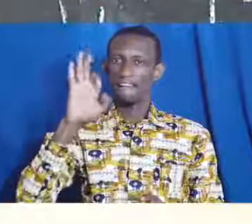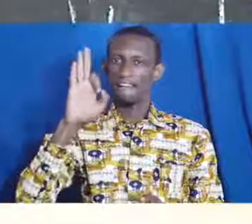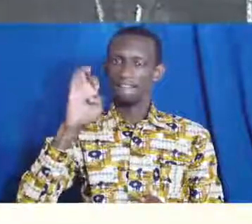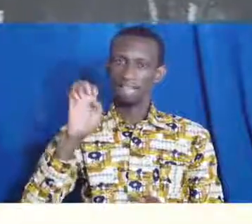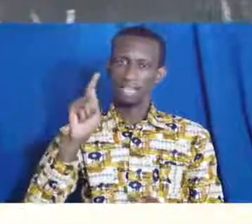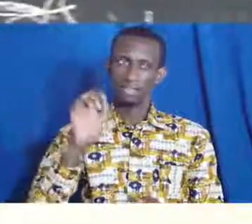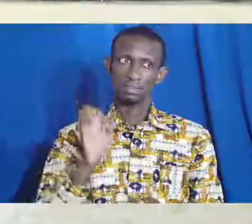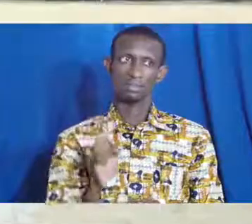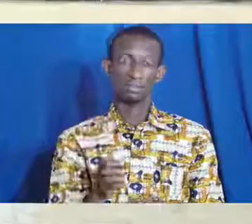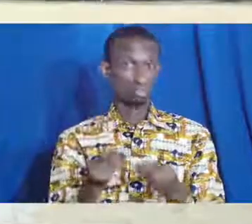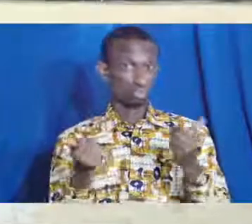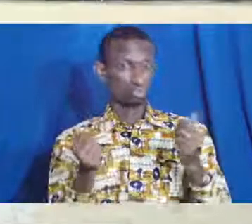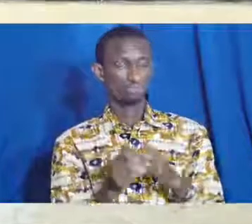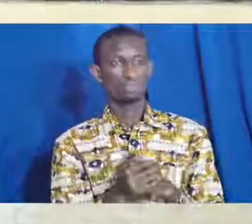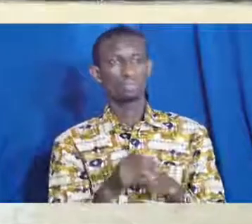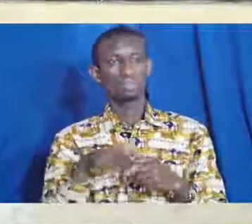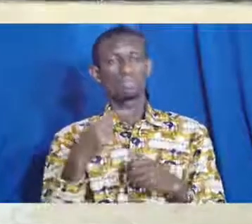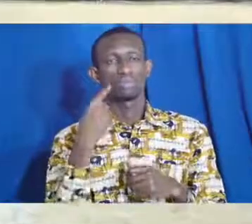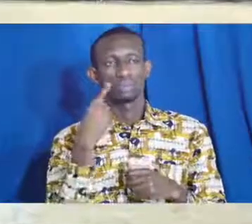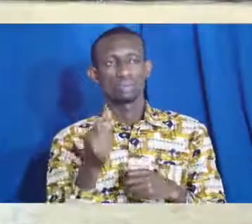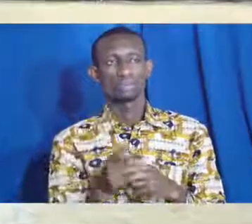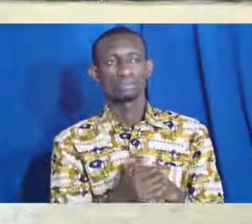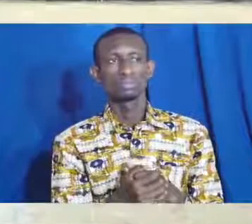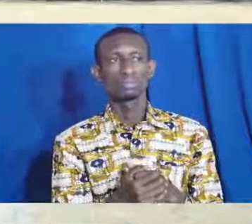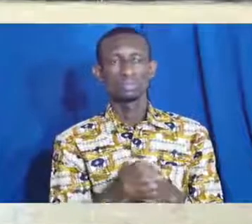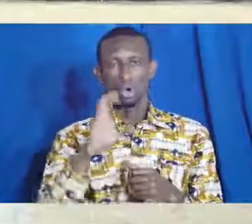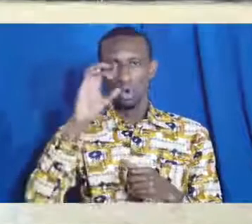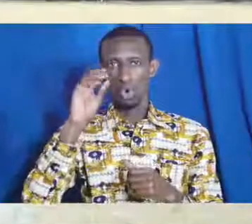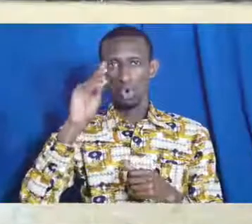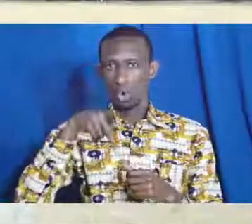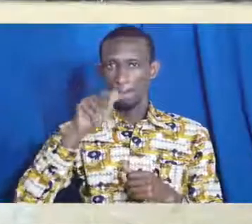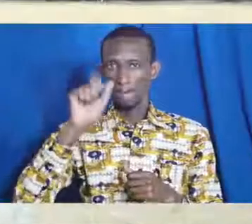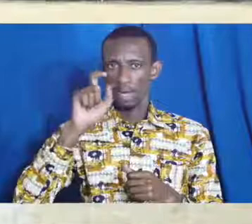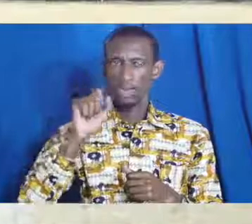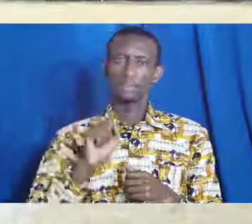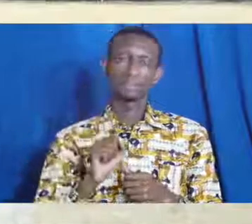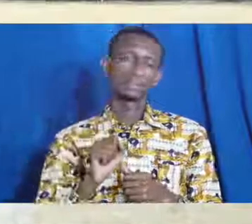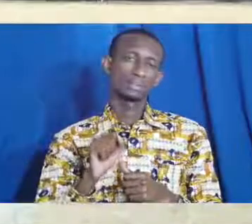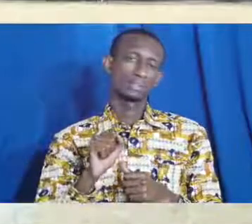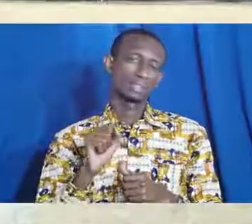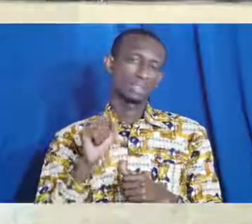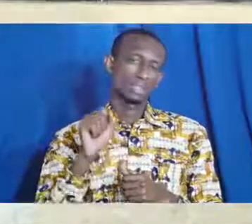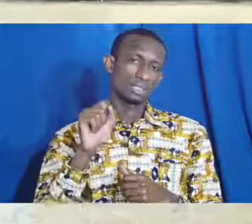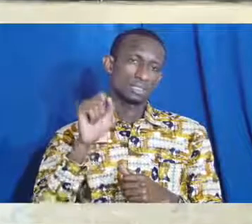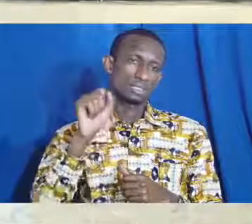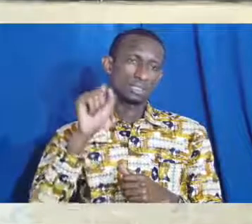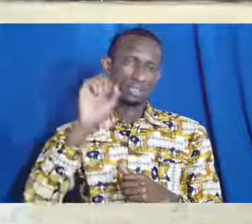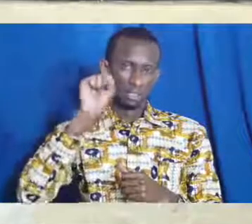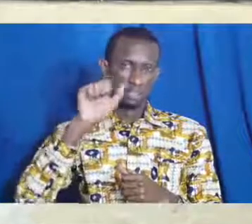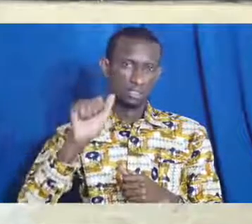have copper 2 sulfate solution. Sodium, should be having sodium